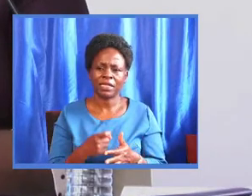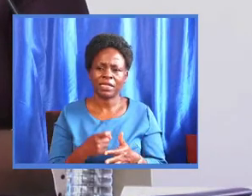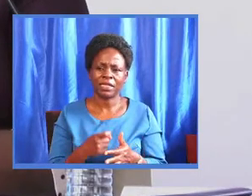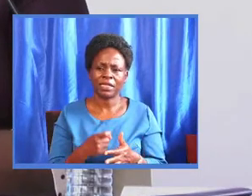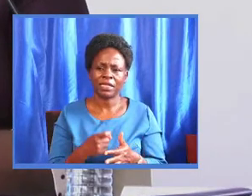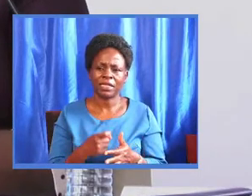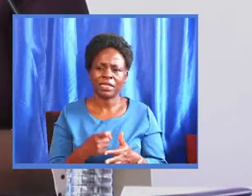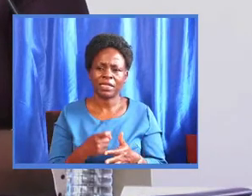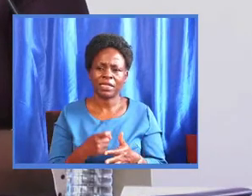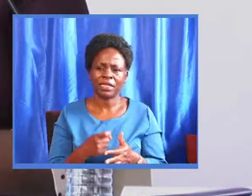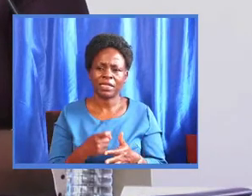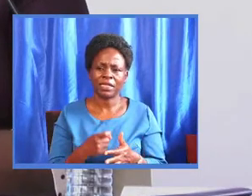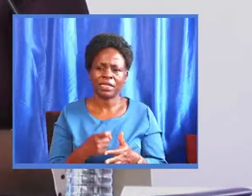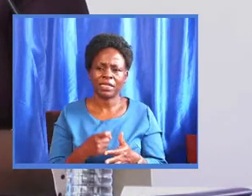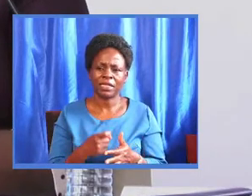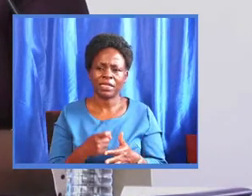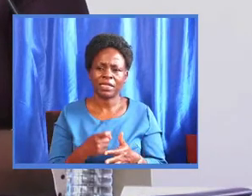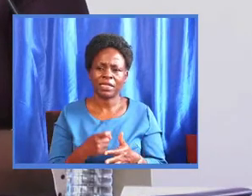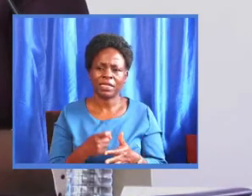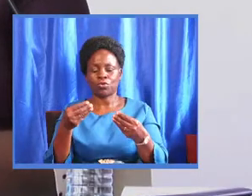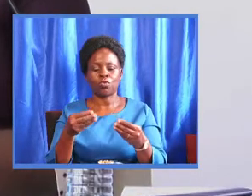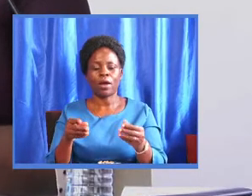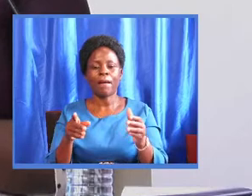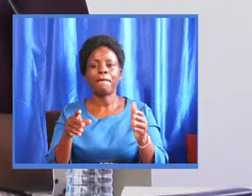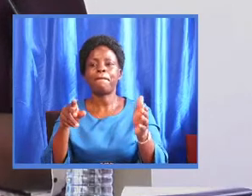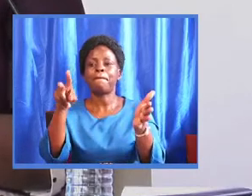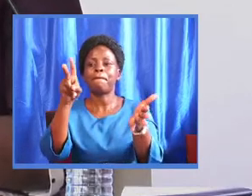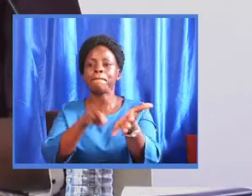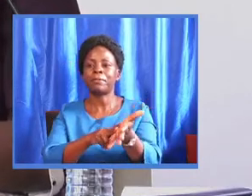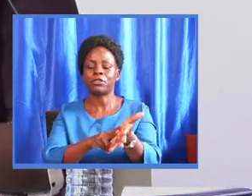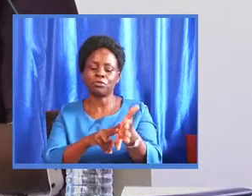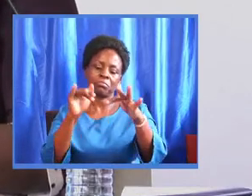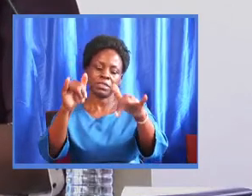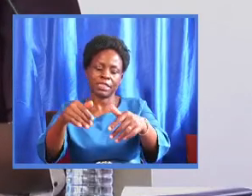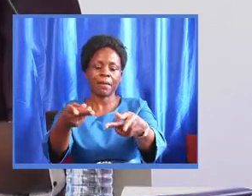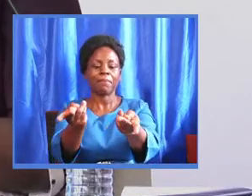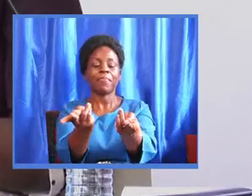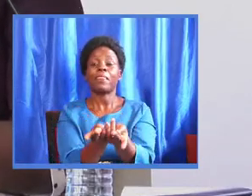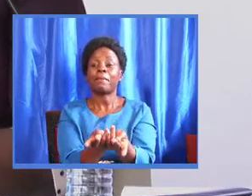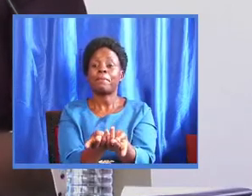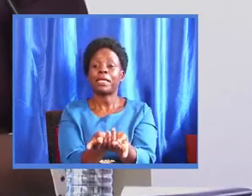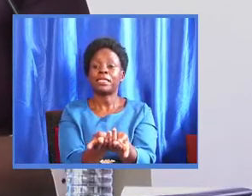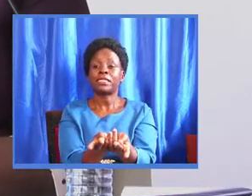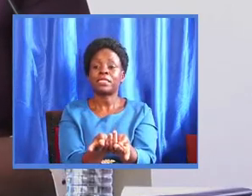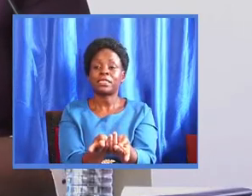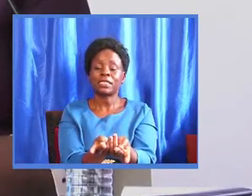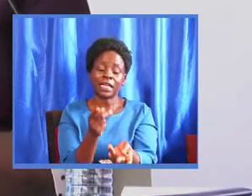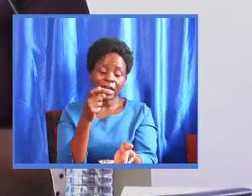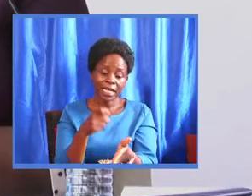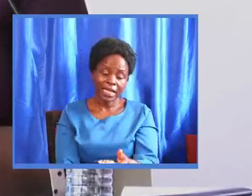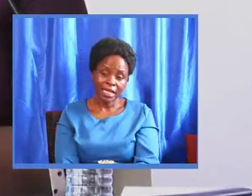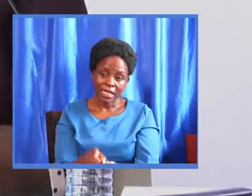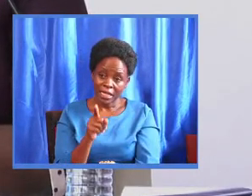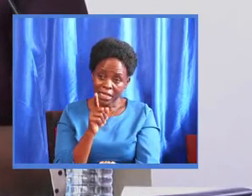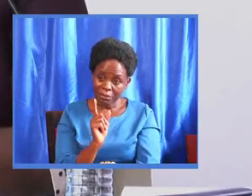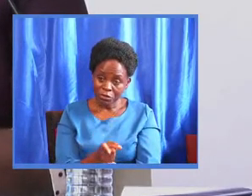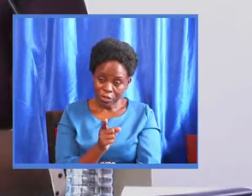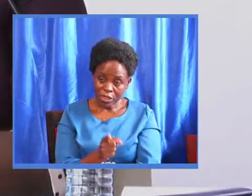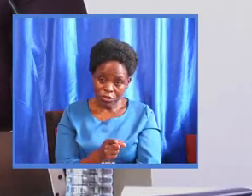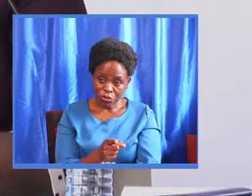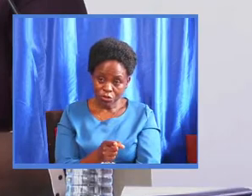oba ekikuwa olukusa okubeera mu kitundu ekyo era nga emisolo egyo